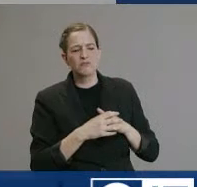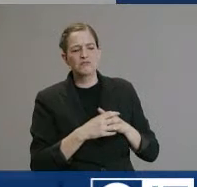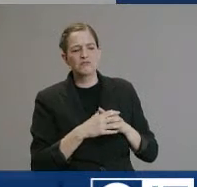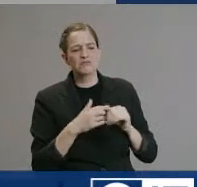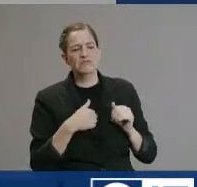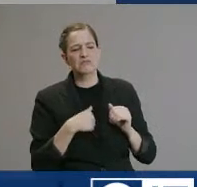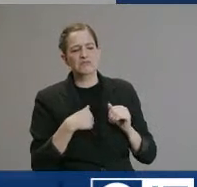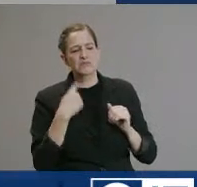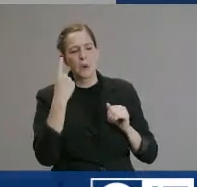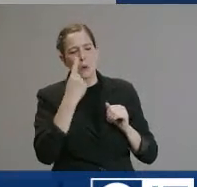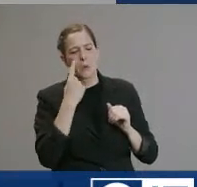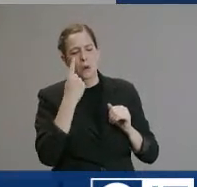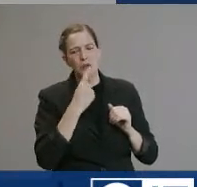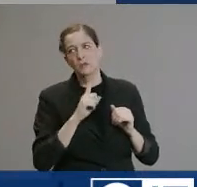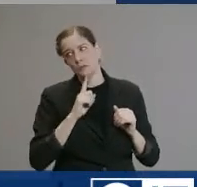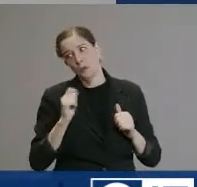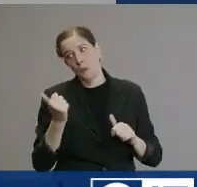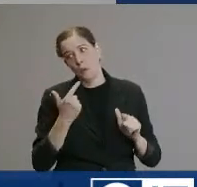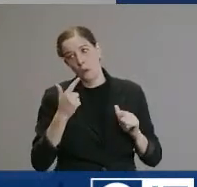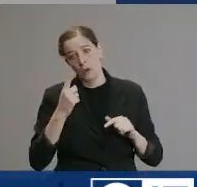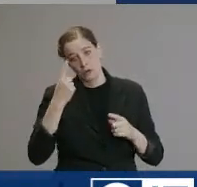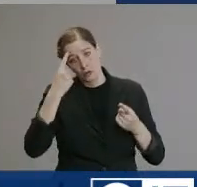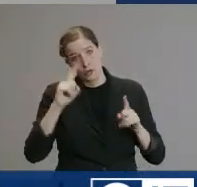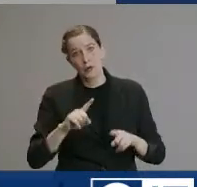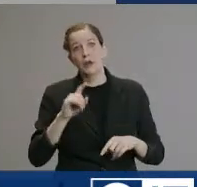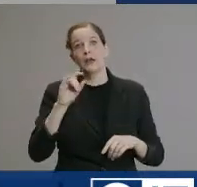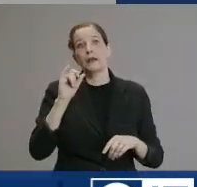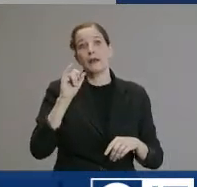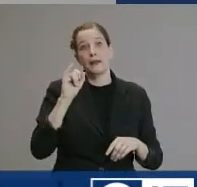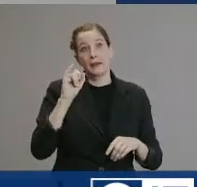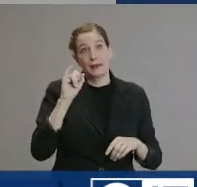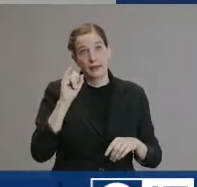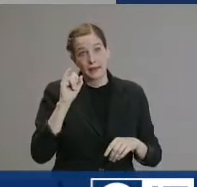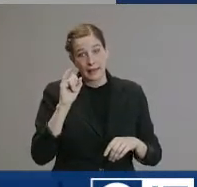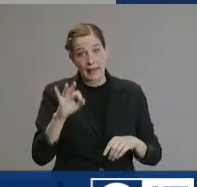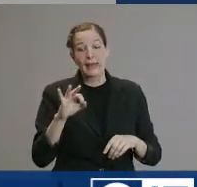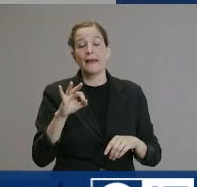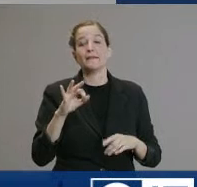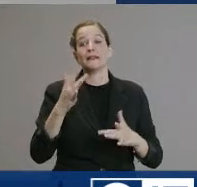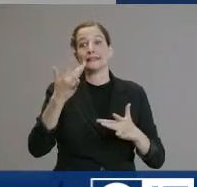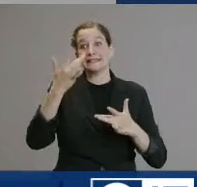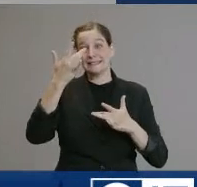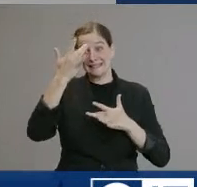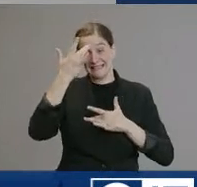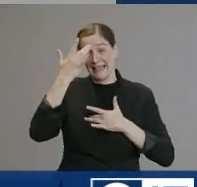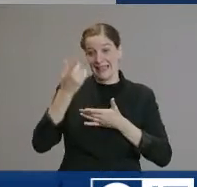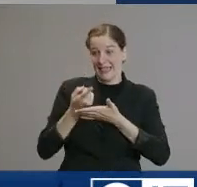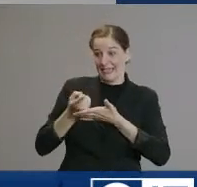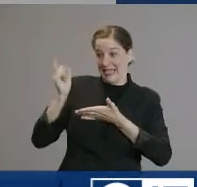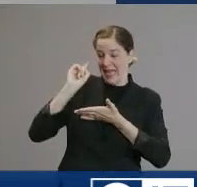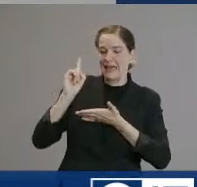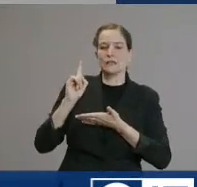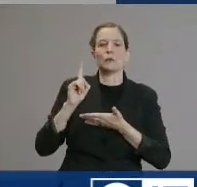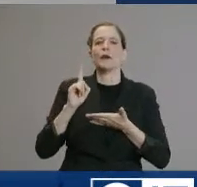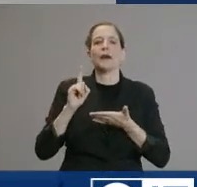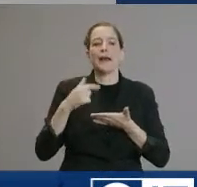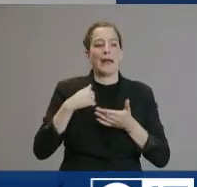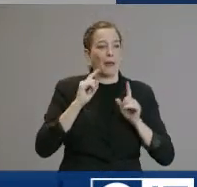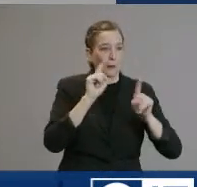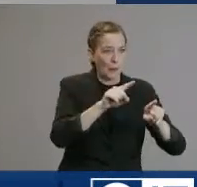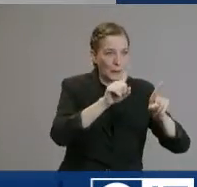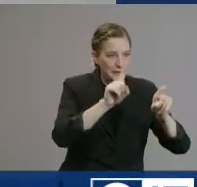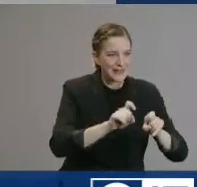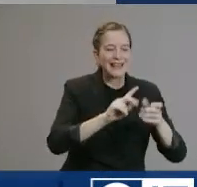somebody were to get sick last week, we probably won't see those testing numbers until next week, you know? So how concerned are you about the protests causing a spike, and